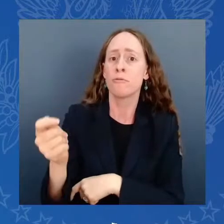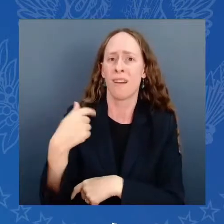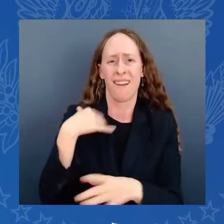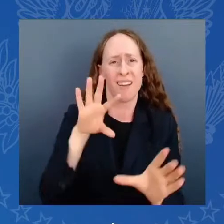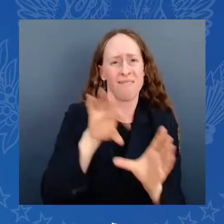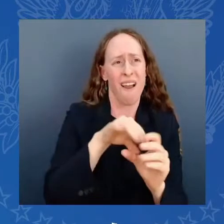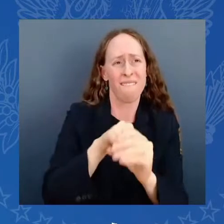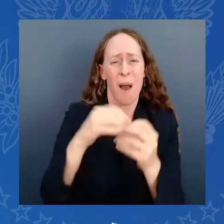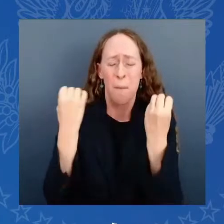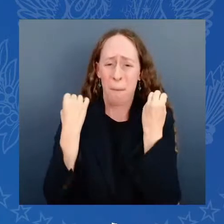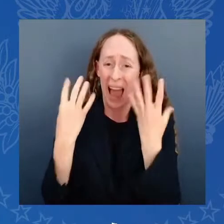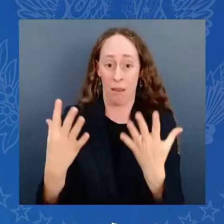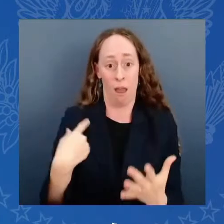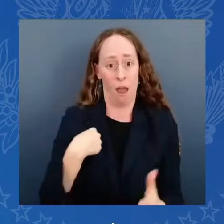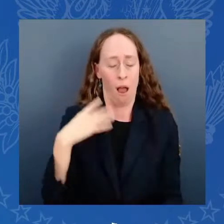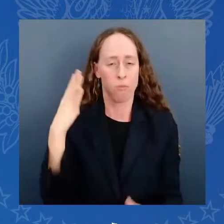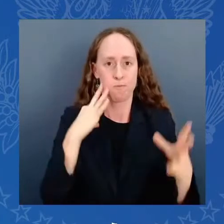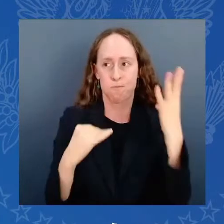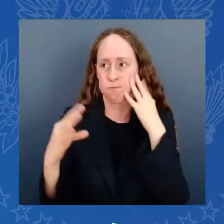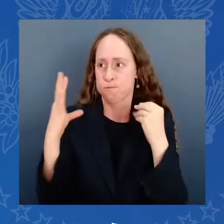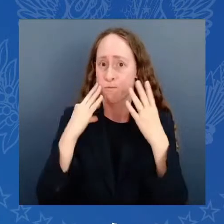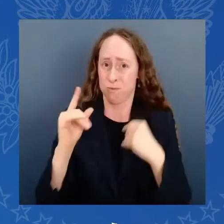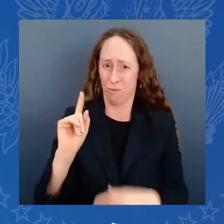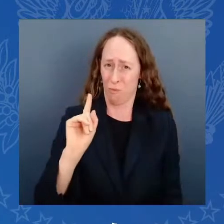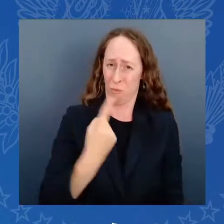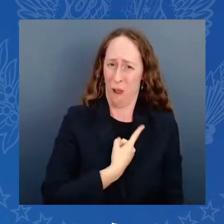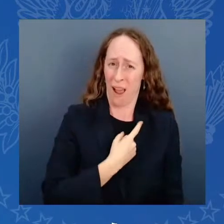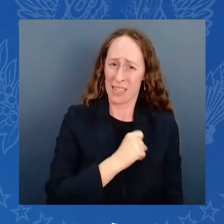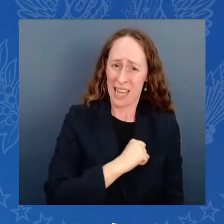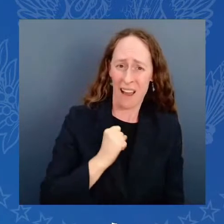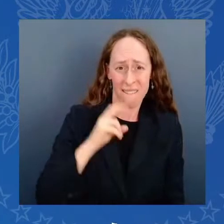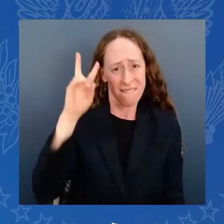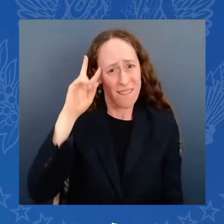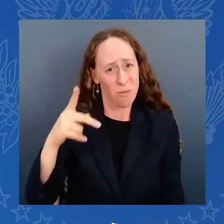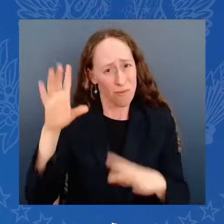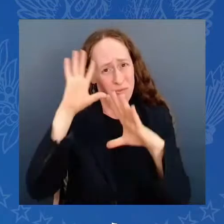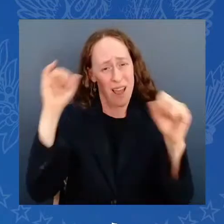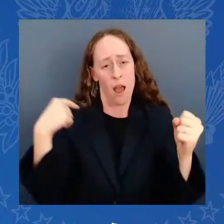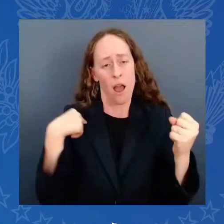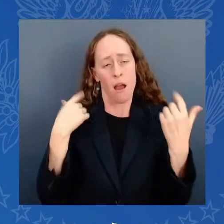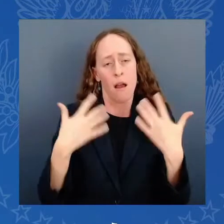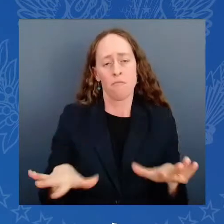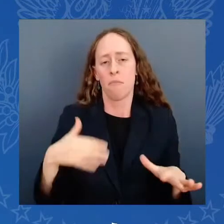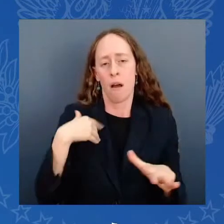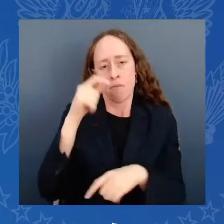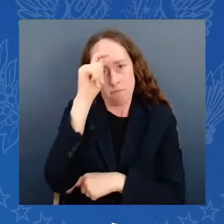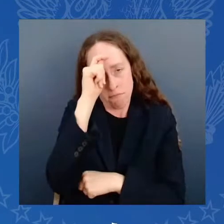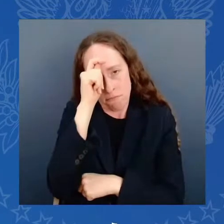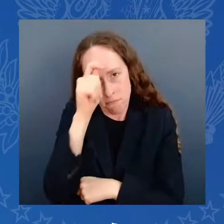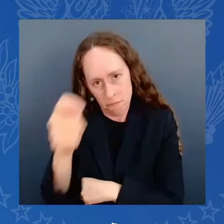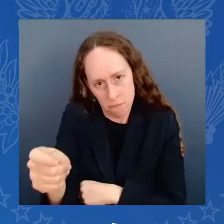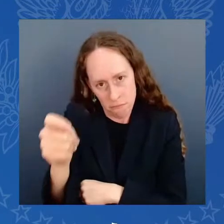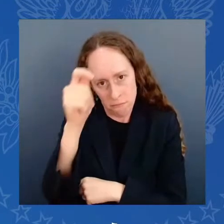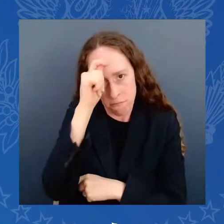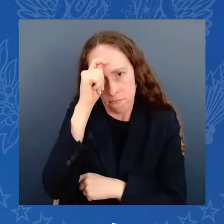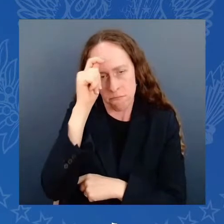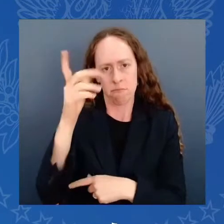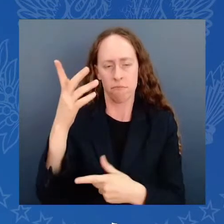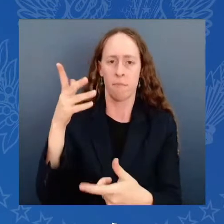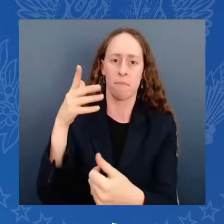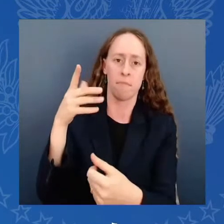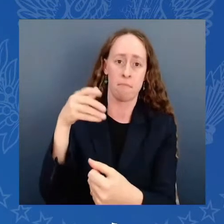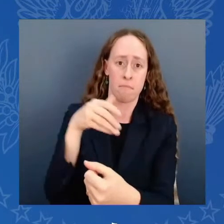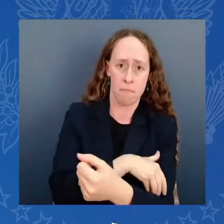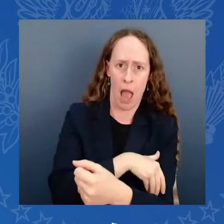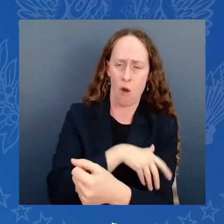I have great respect for our institutions and the separation of powers laid out in our Constitution. But what's happening now is not